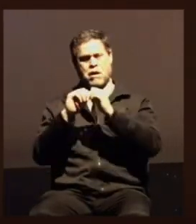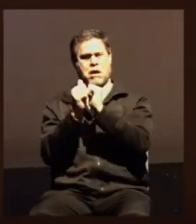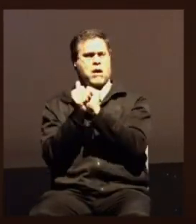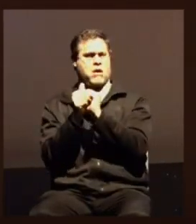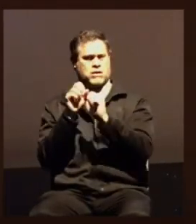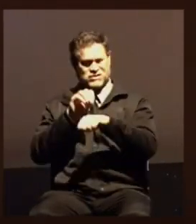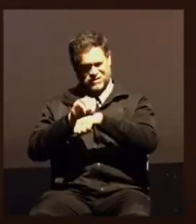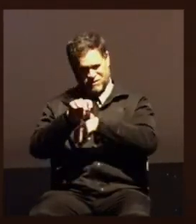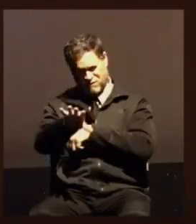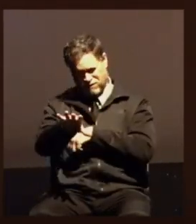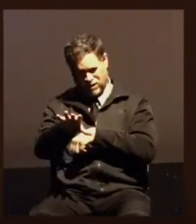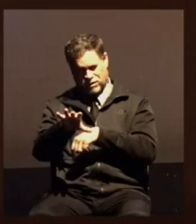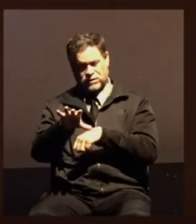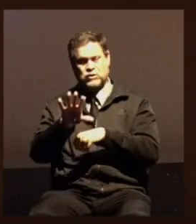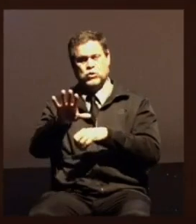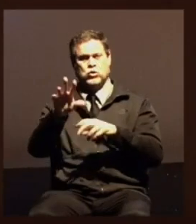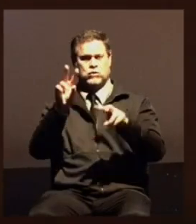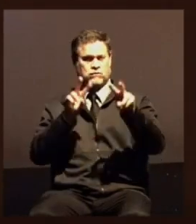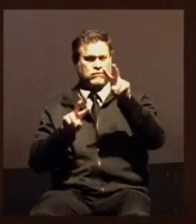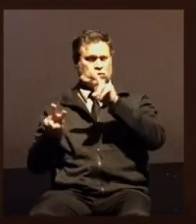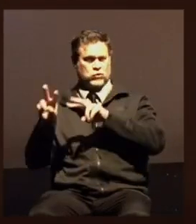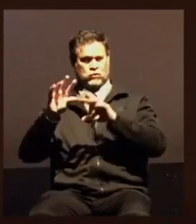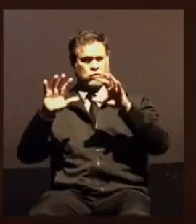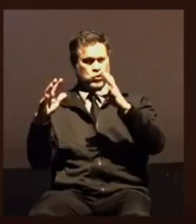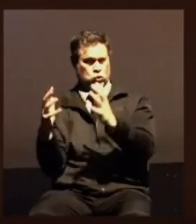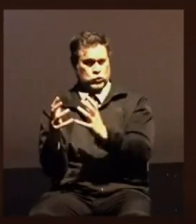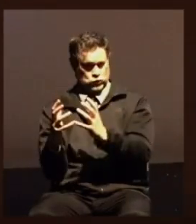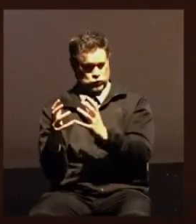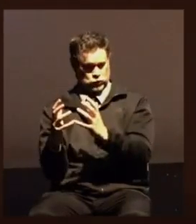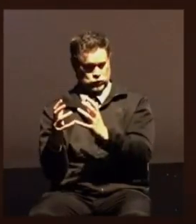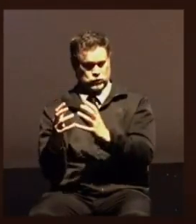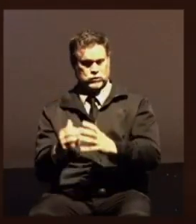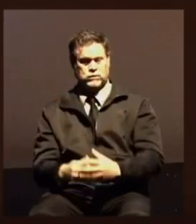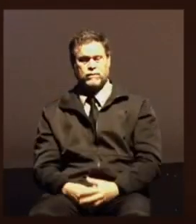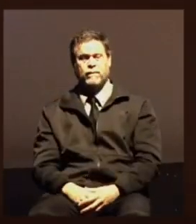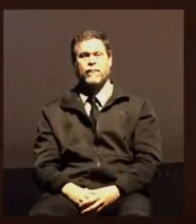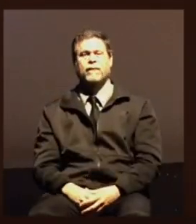this affect and influence your view of the world?